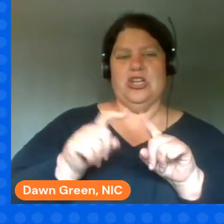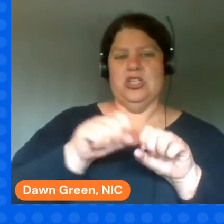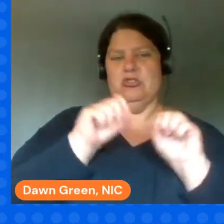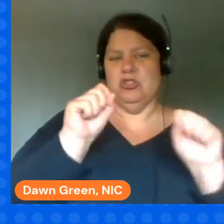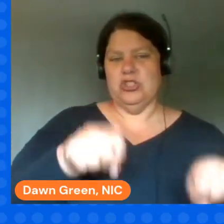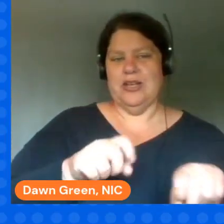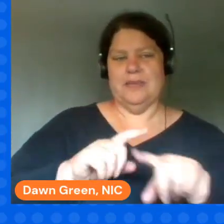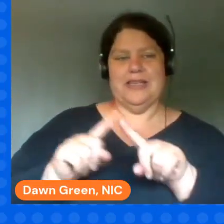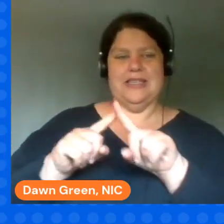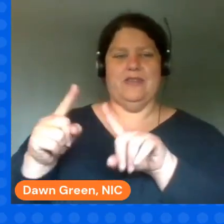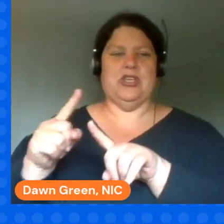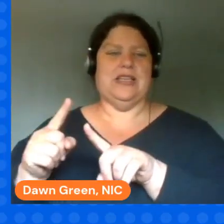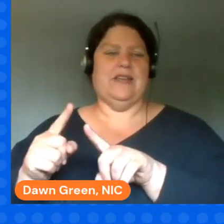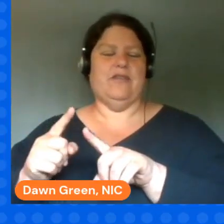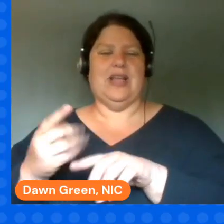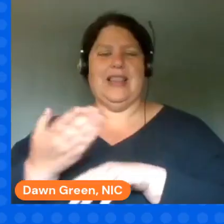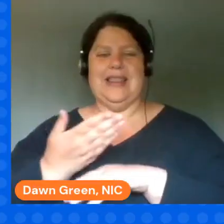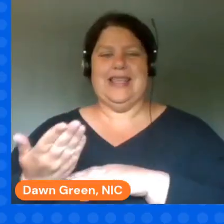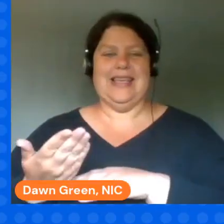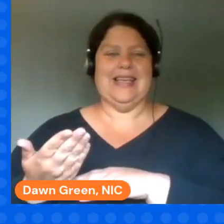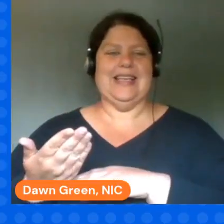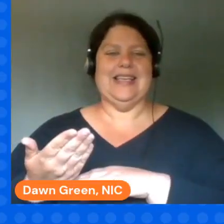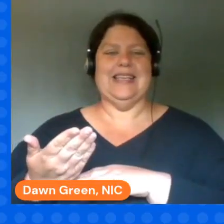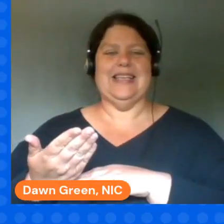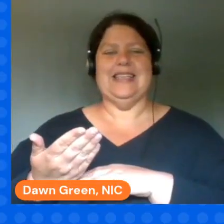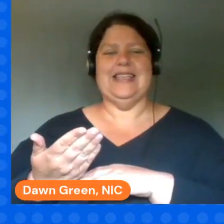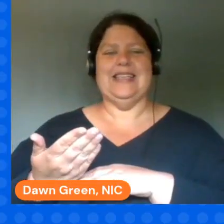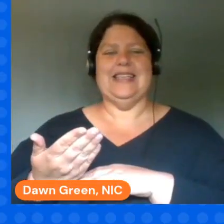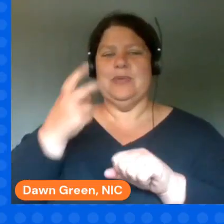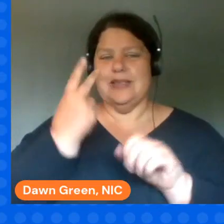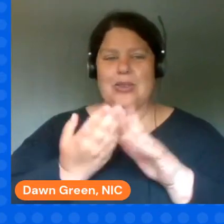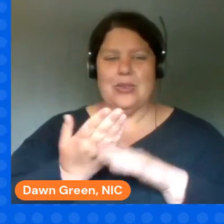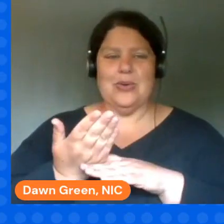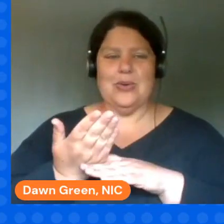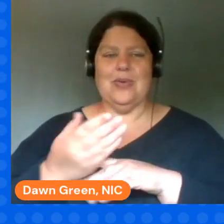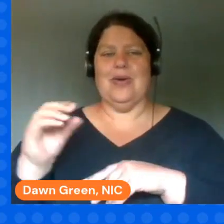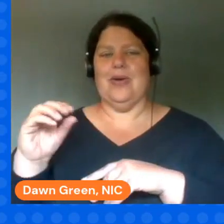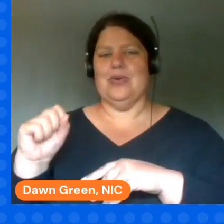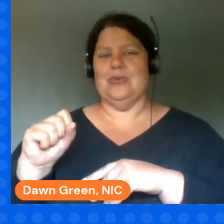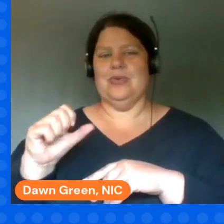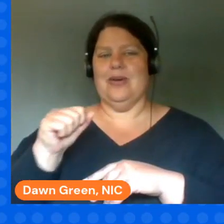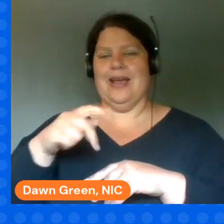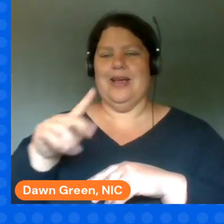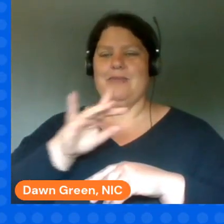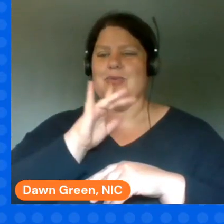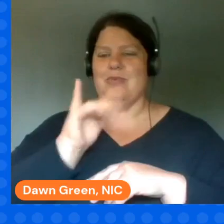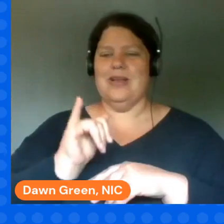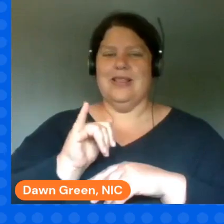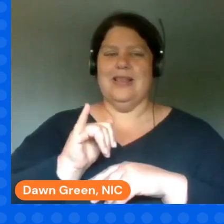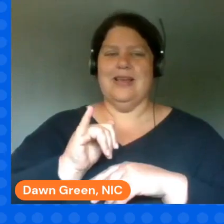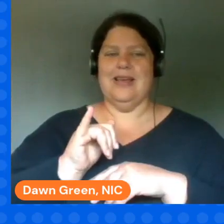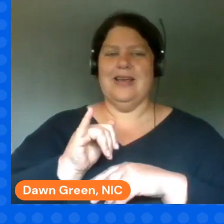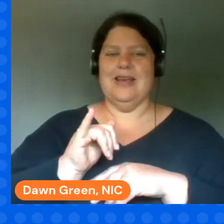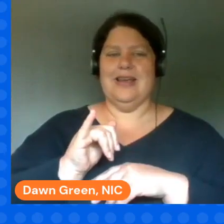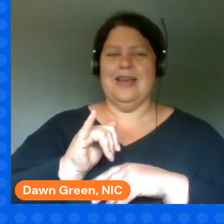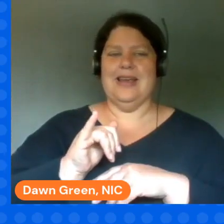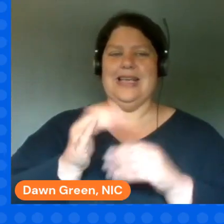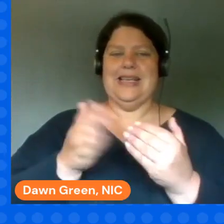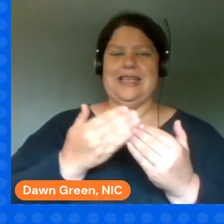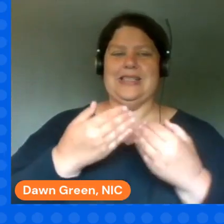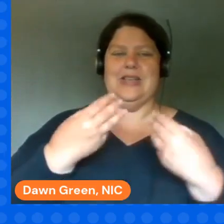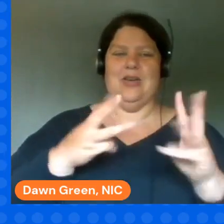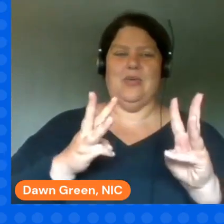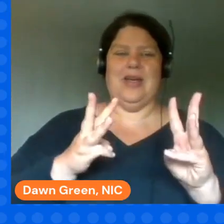and laying them out. And then the OctoStudio app is like a really low floor way to get started with like experimenting with